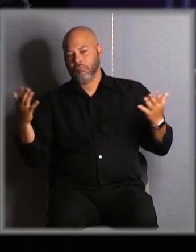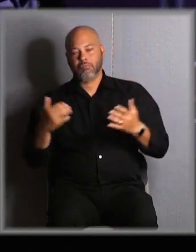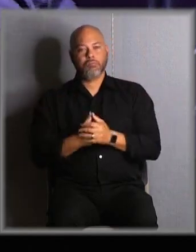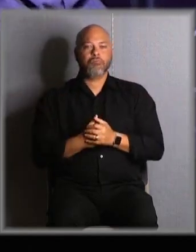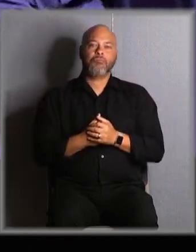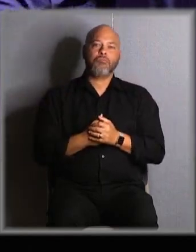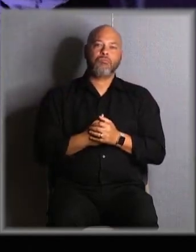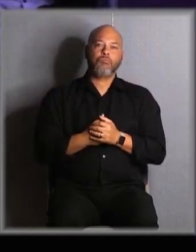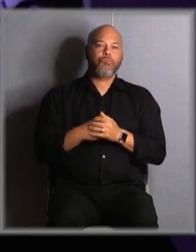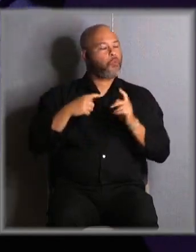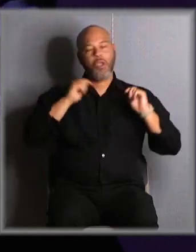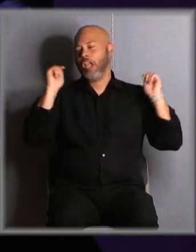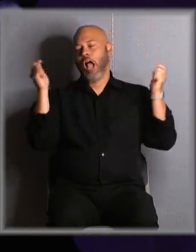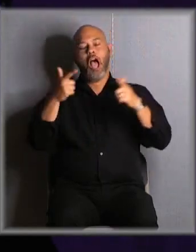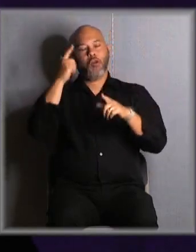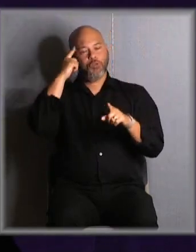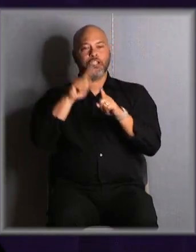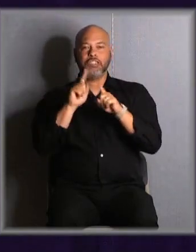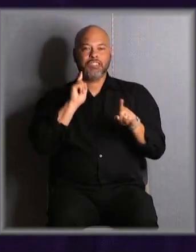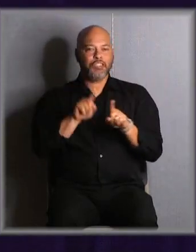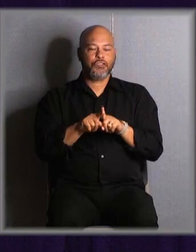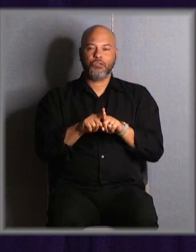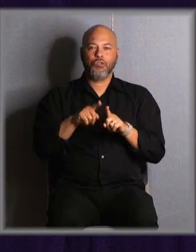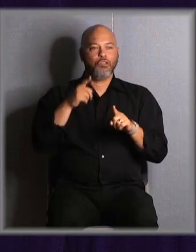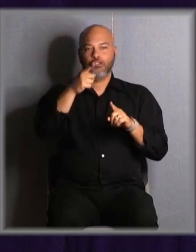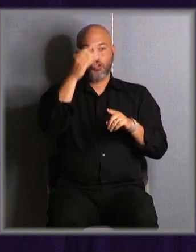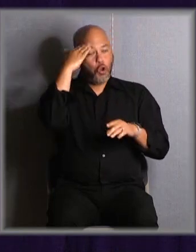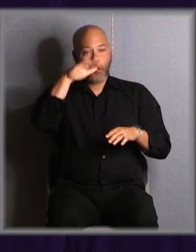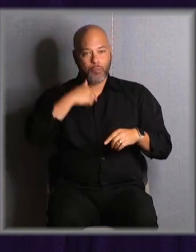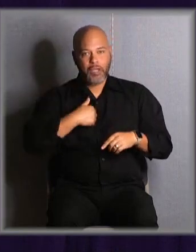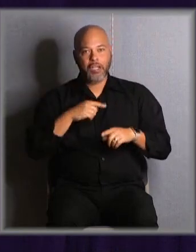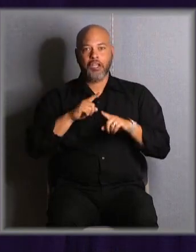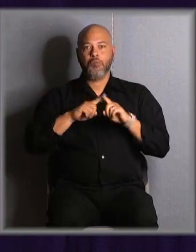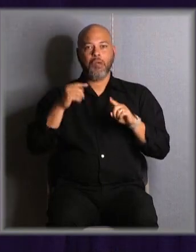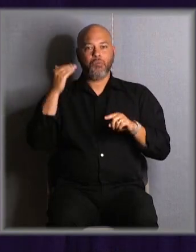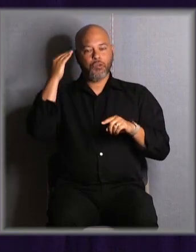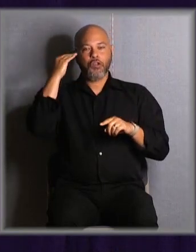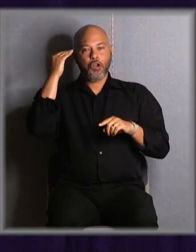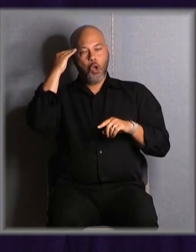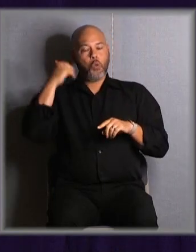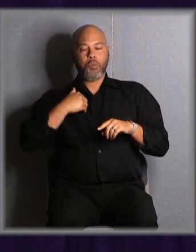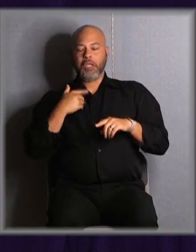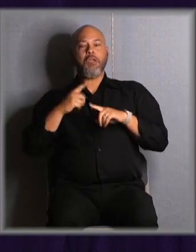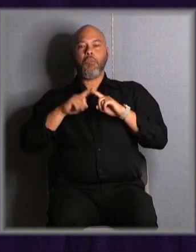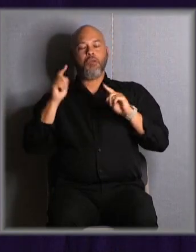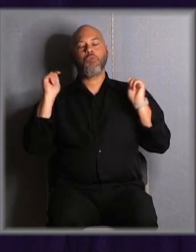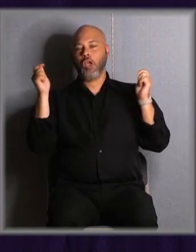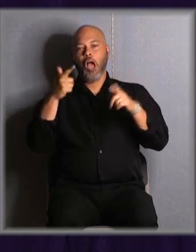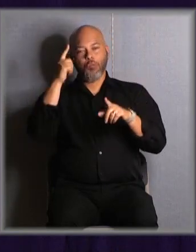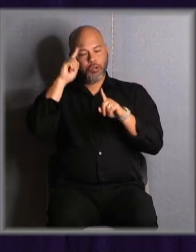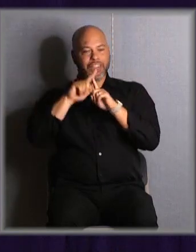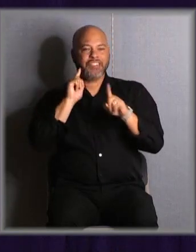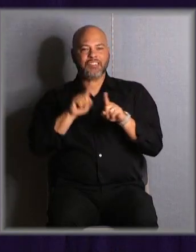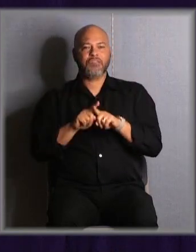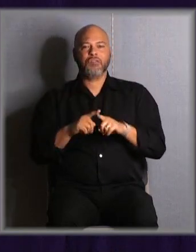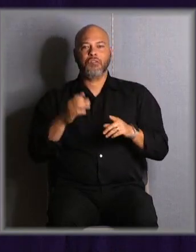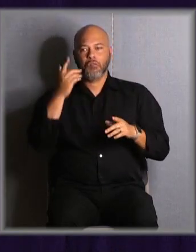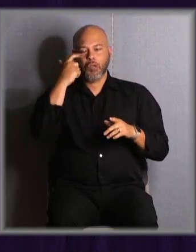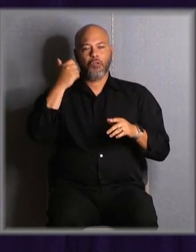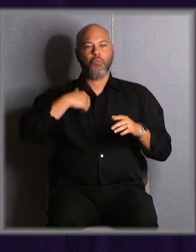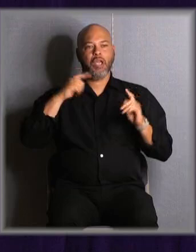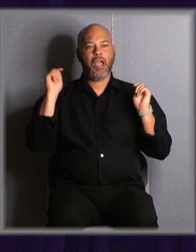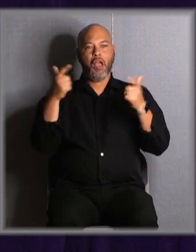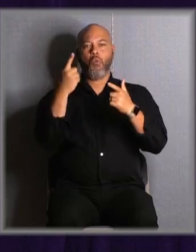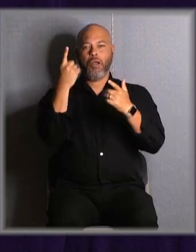I said, we all kin folks. I don't know you. You don't know me, but we all kin. Why you say we kin? Because we have one